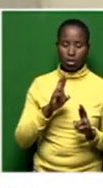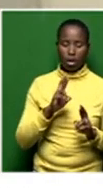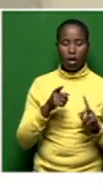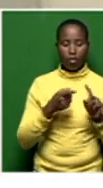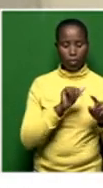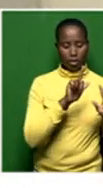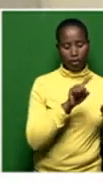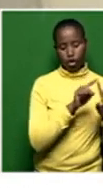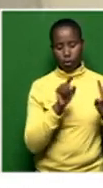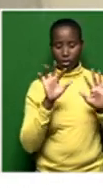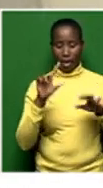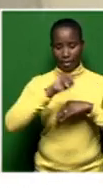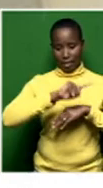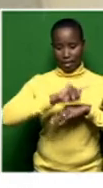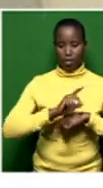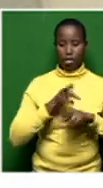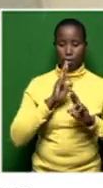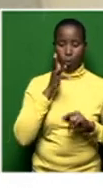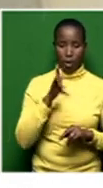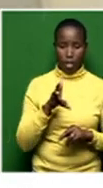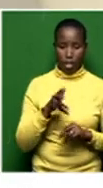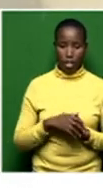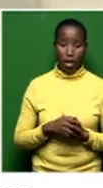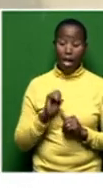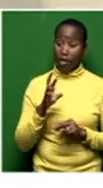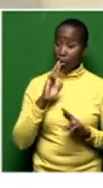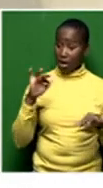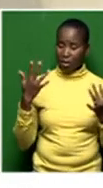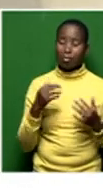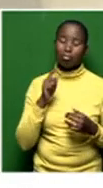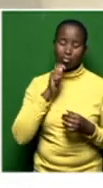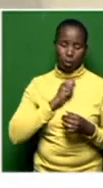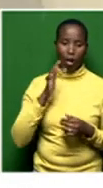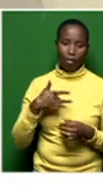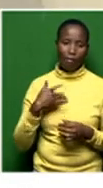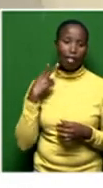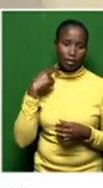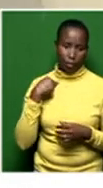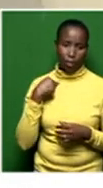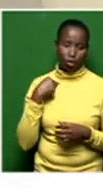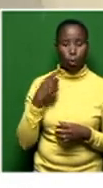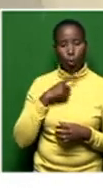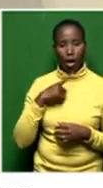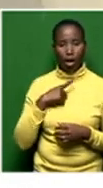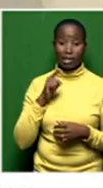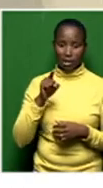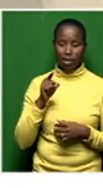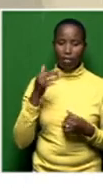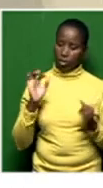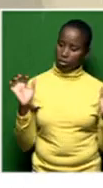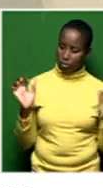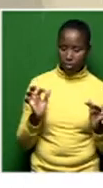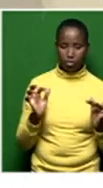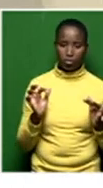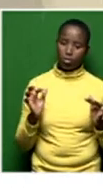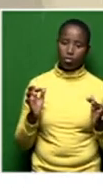7 to 10 days. And if that's not forthcoming, it'd be highly disappointing because this was something that we put together collectively,